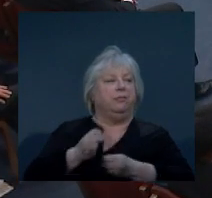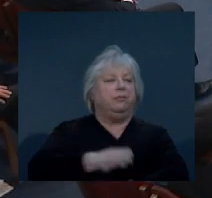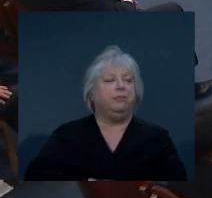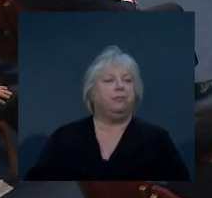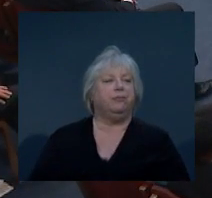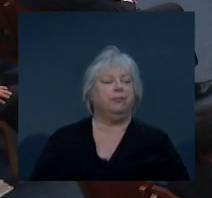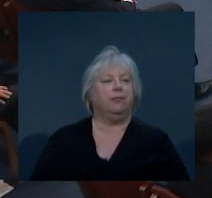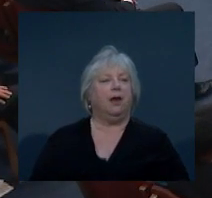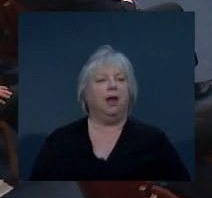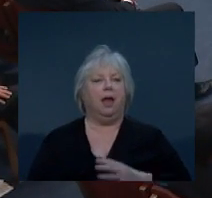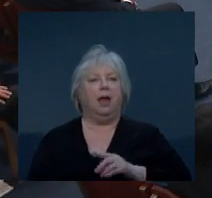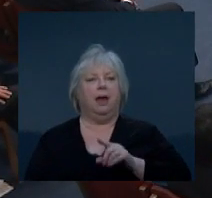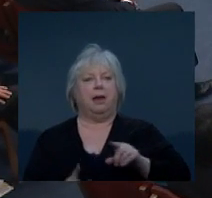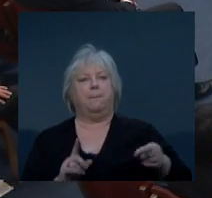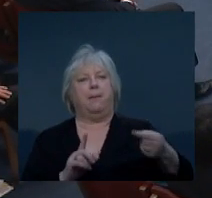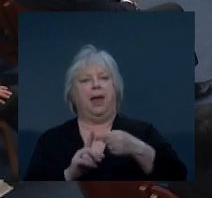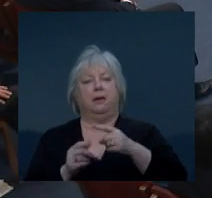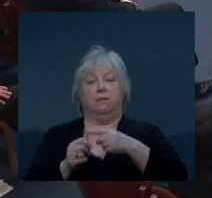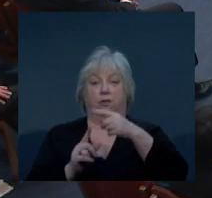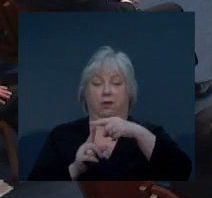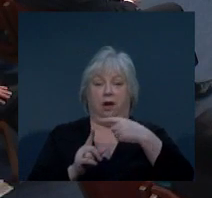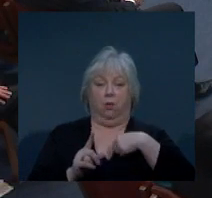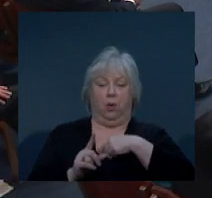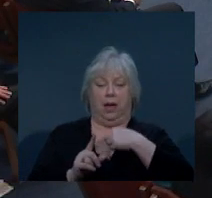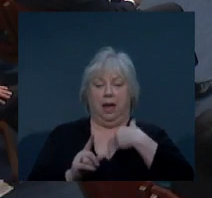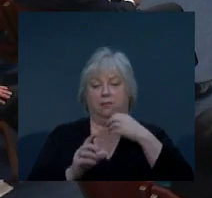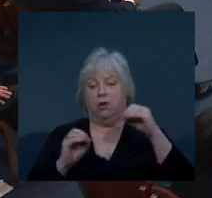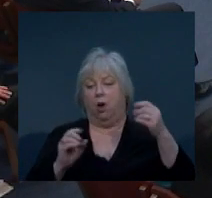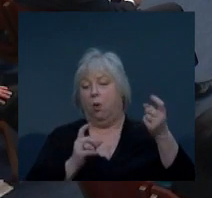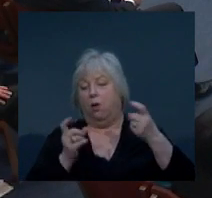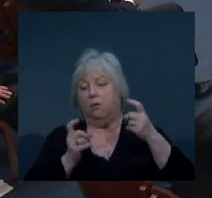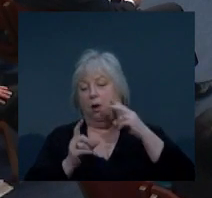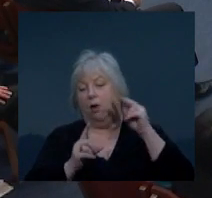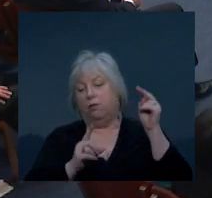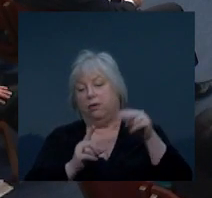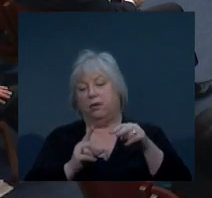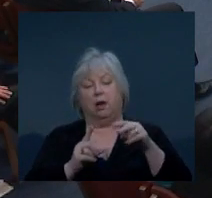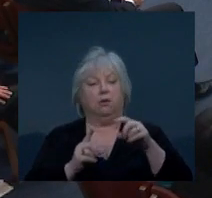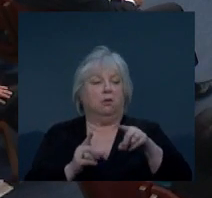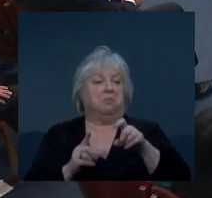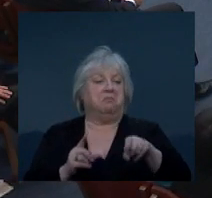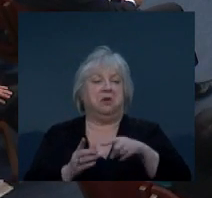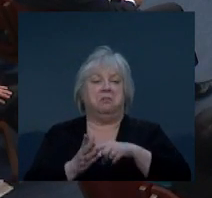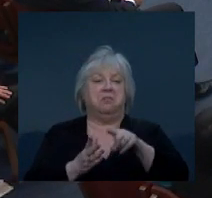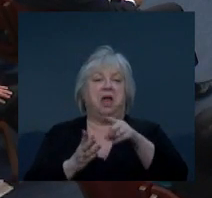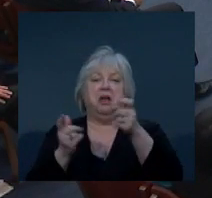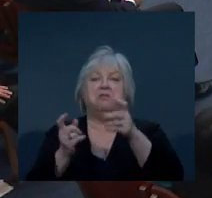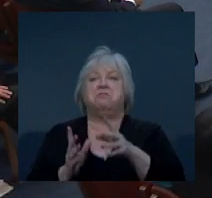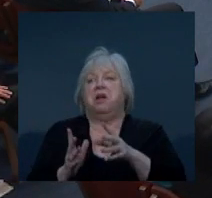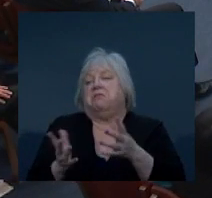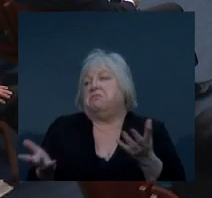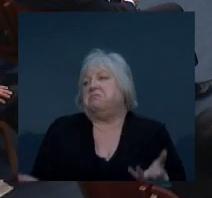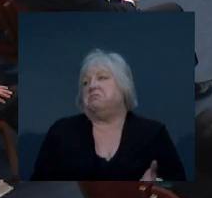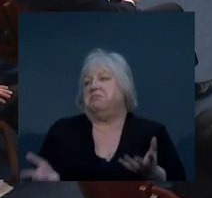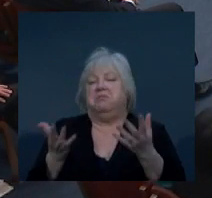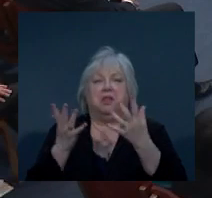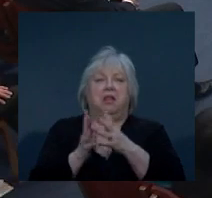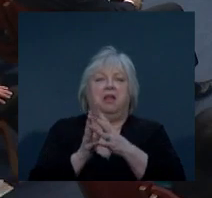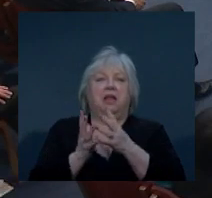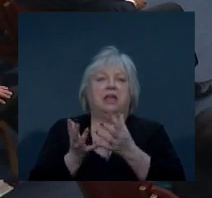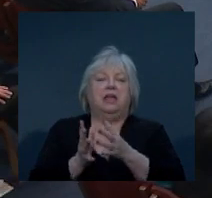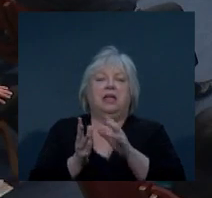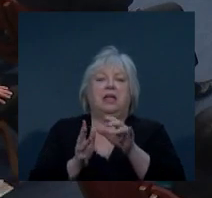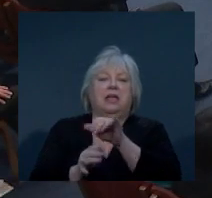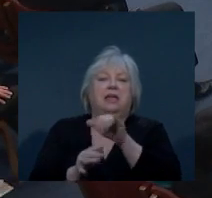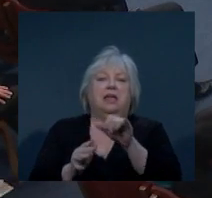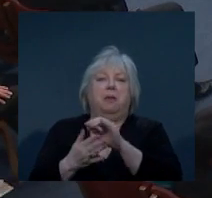And it's back to first tee, so we have no oversight, so they can essentially pay a director of first tee the amount that